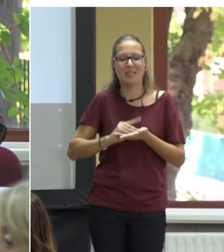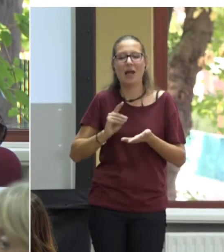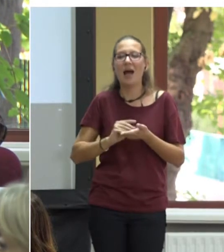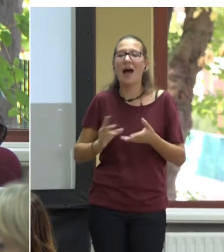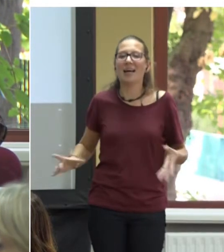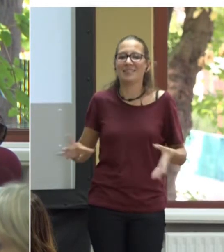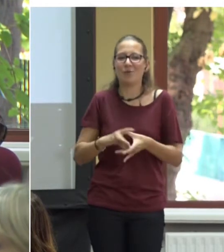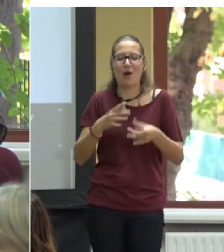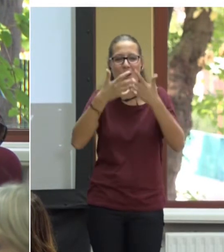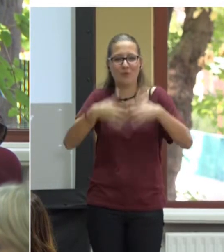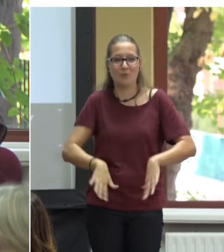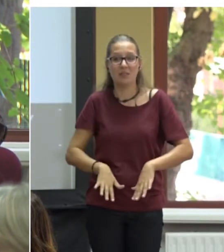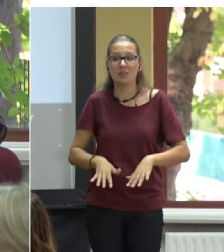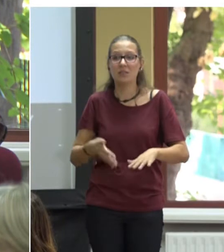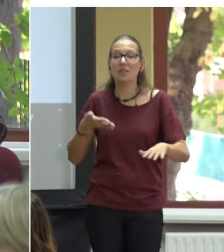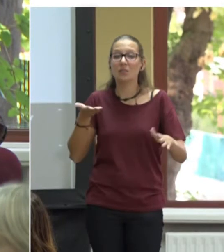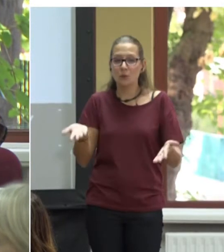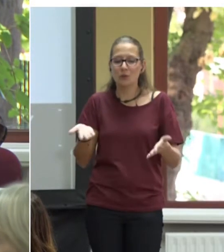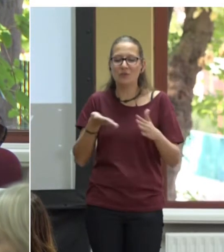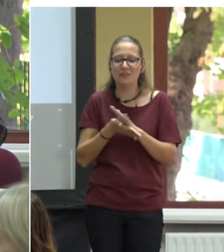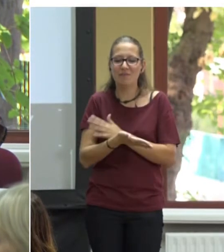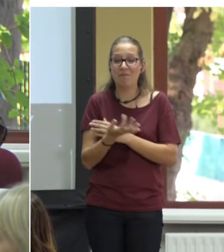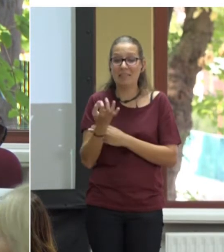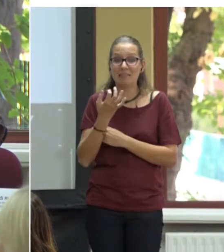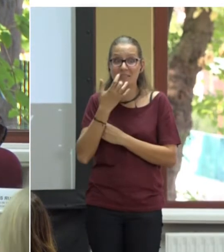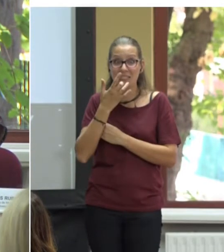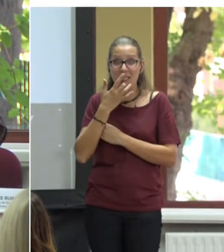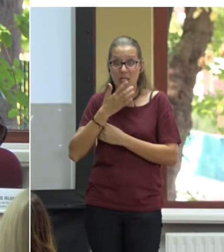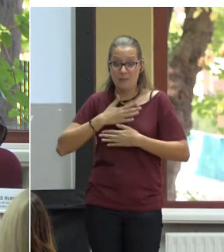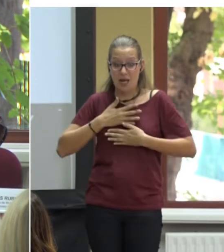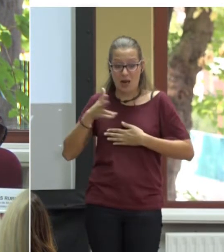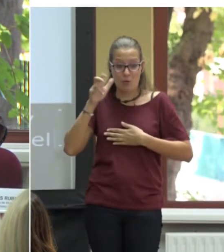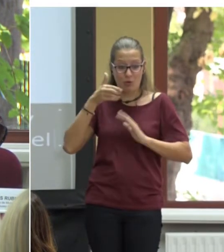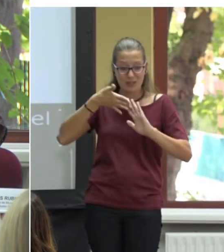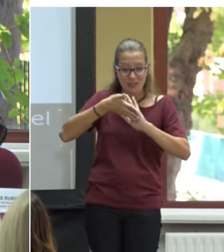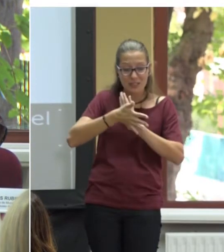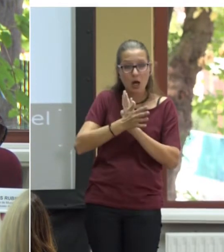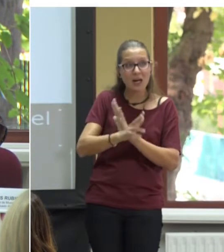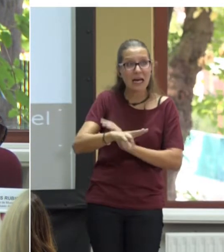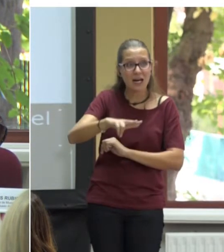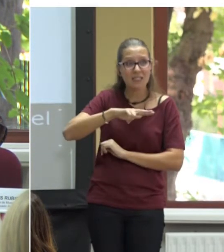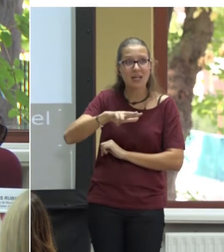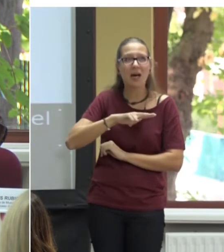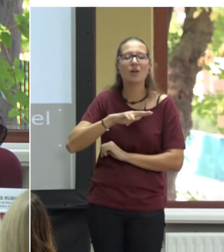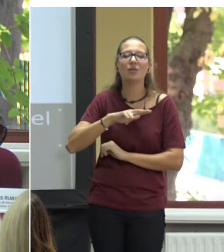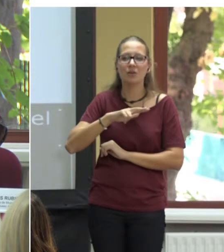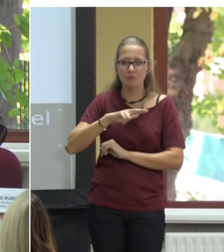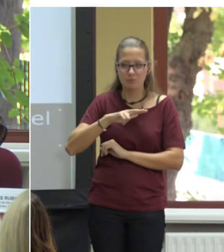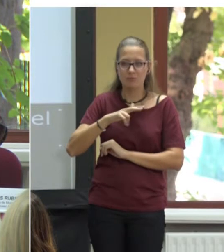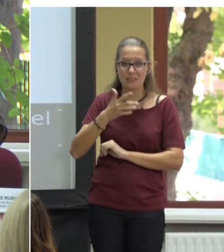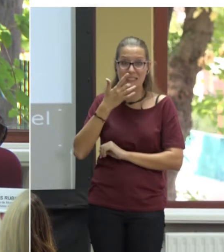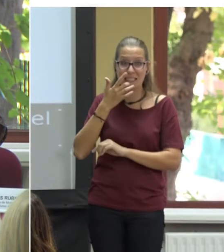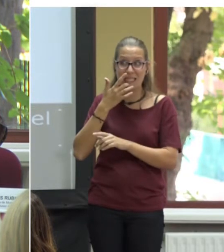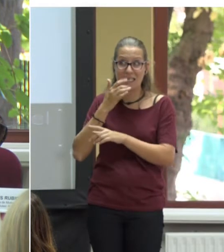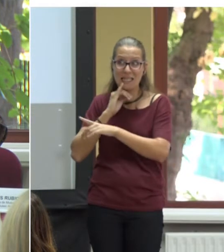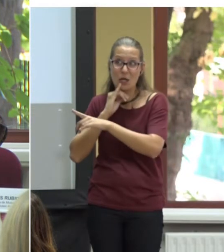it automatically. So if the audio that is the basis of our description, audio description, is